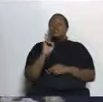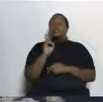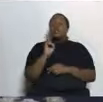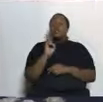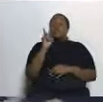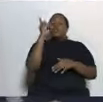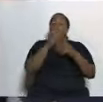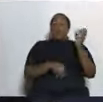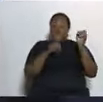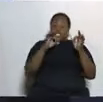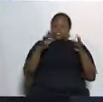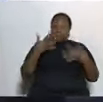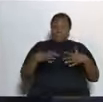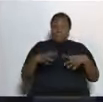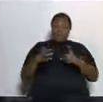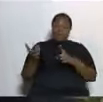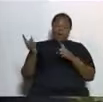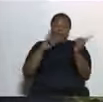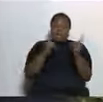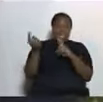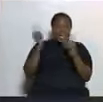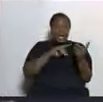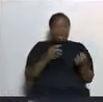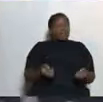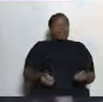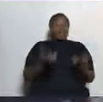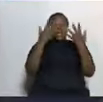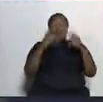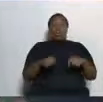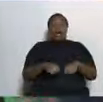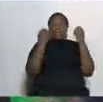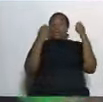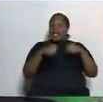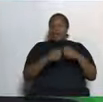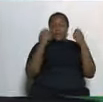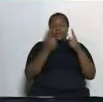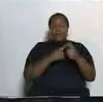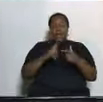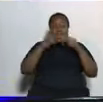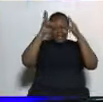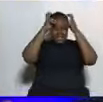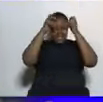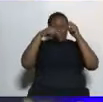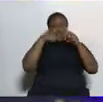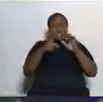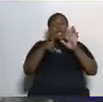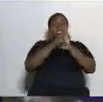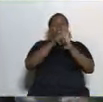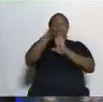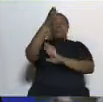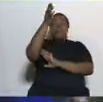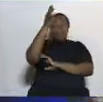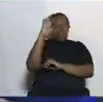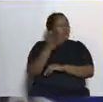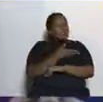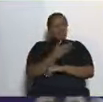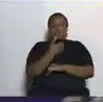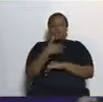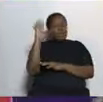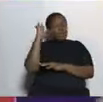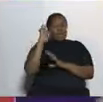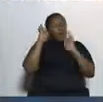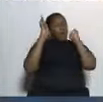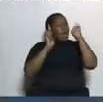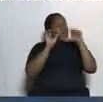were coming and miracles were being healed? And what if the devil said, the law of God is done away with. Don't have to worry about